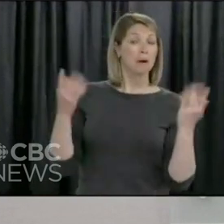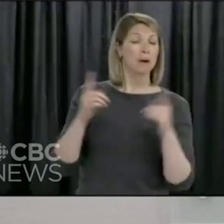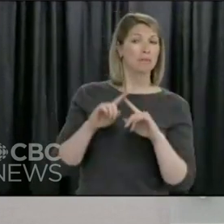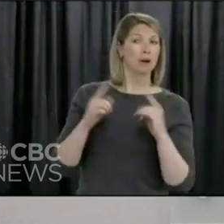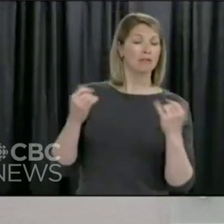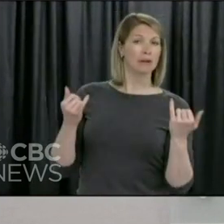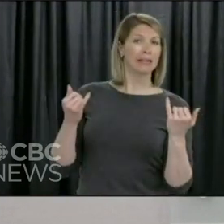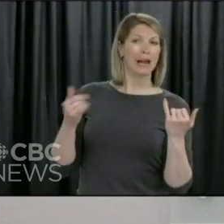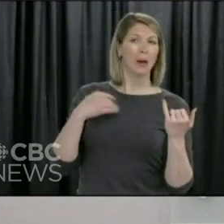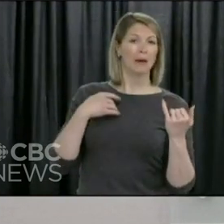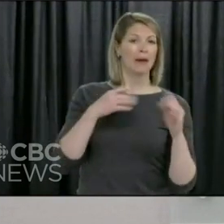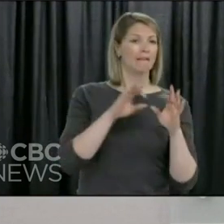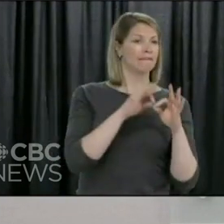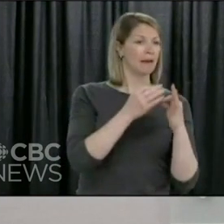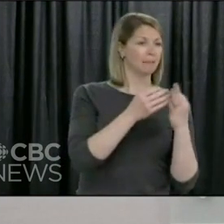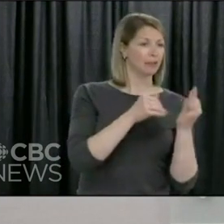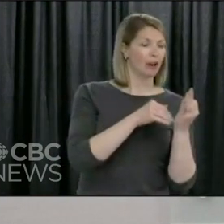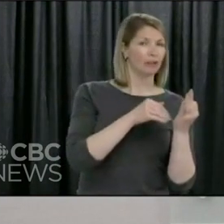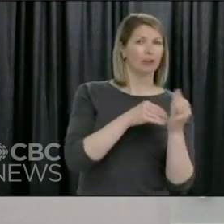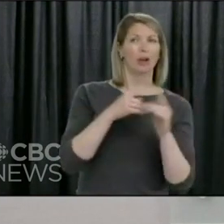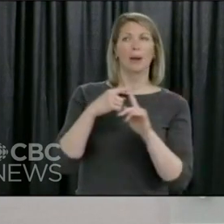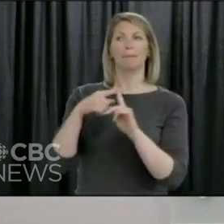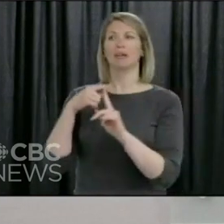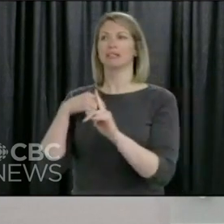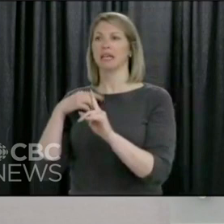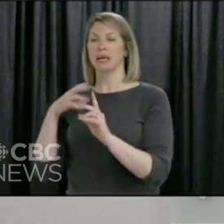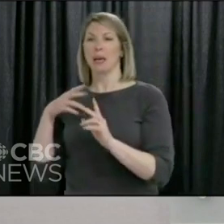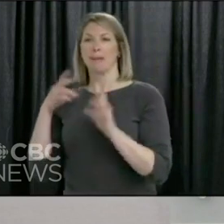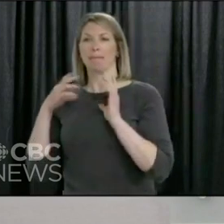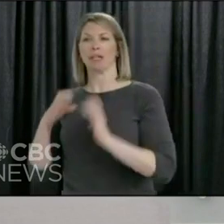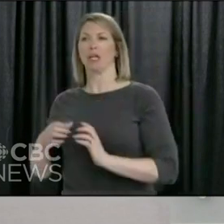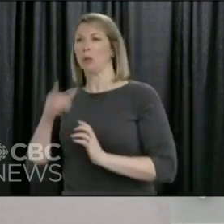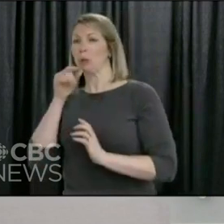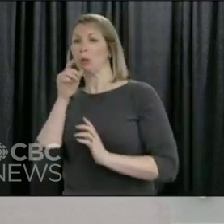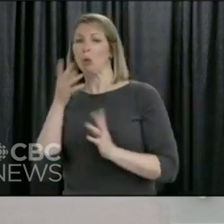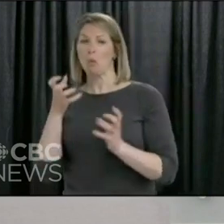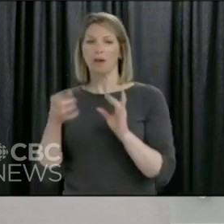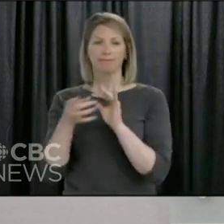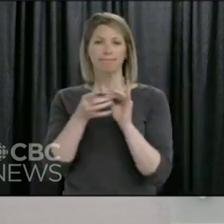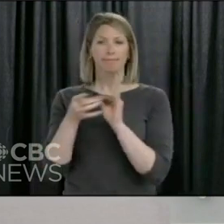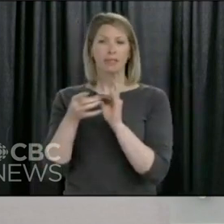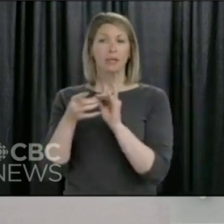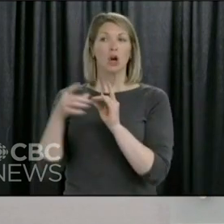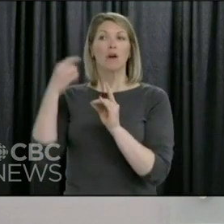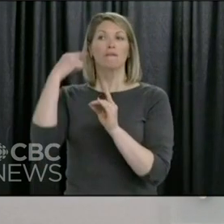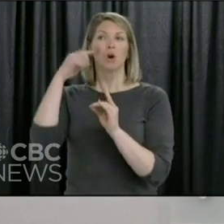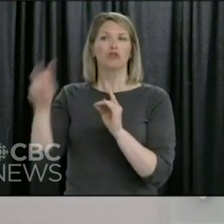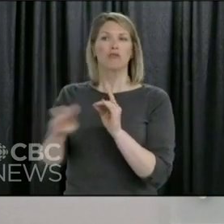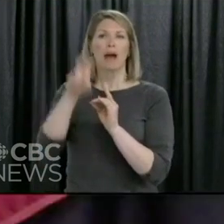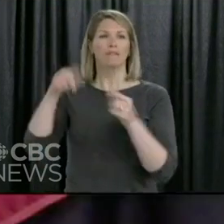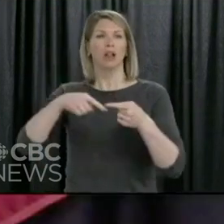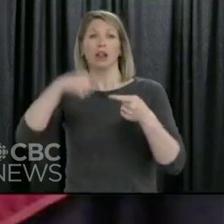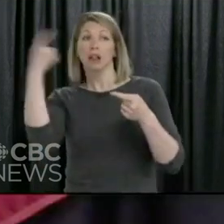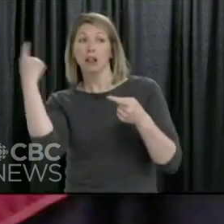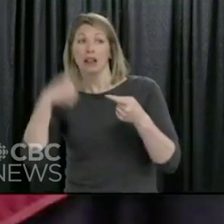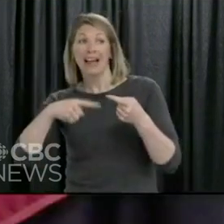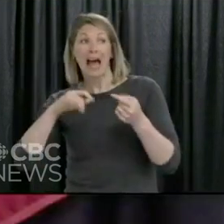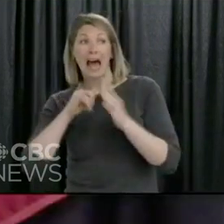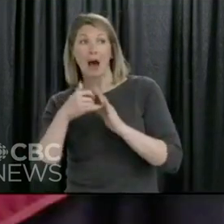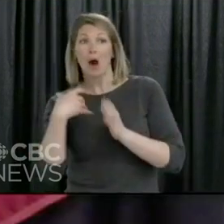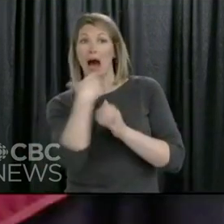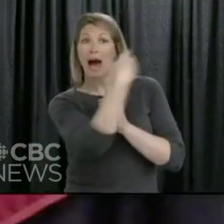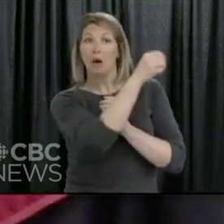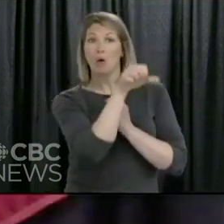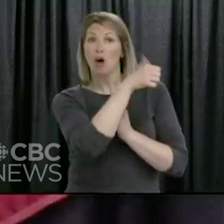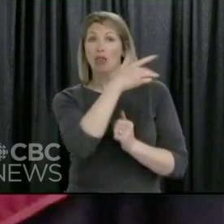reunification in the travel ban. Will the House reopen to repeal the bill? So the House can reopen, I guess, is that the call of